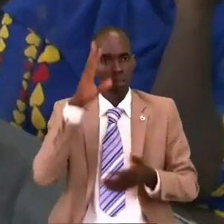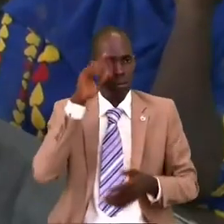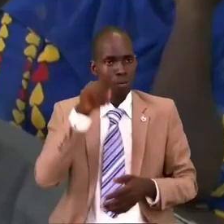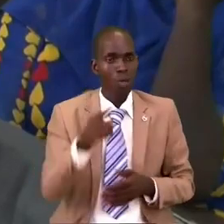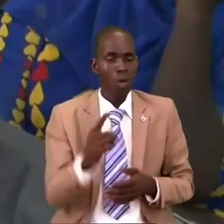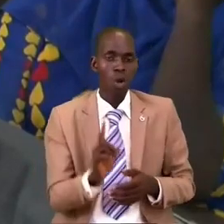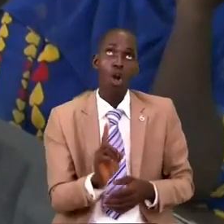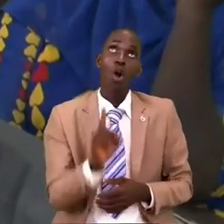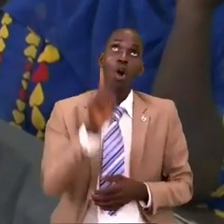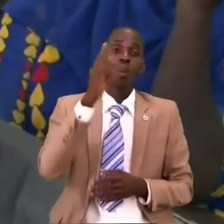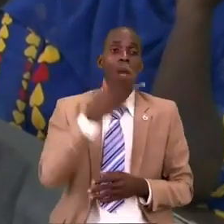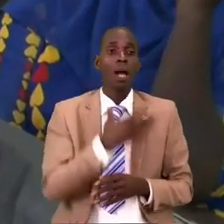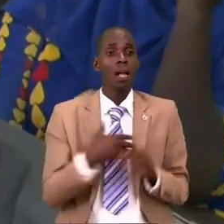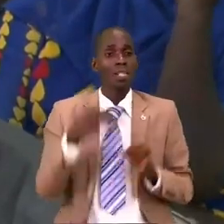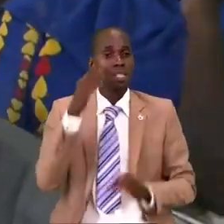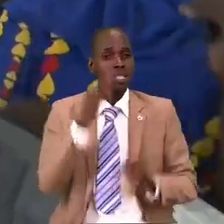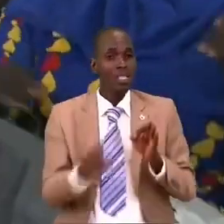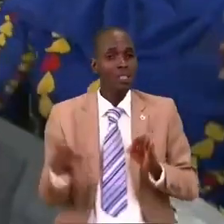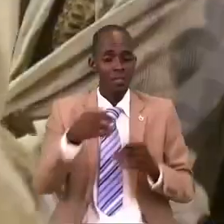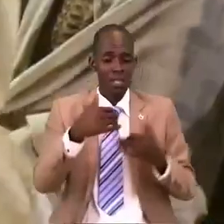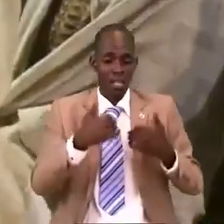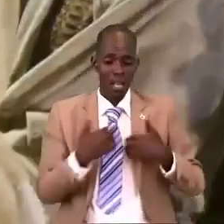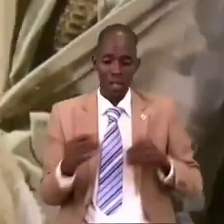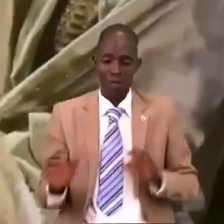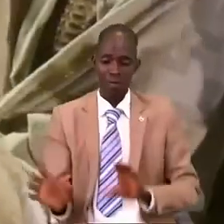Why don't you shout amen?